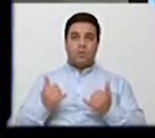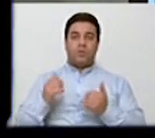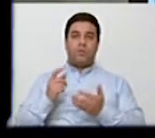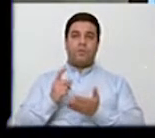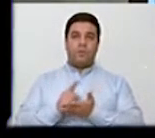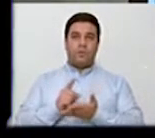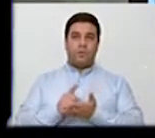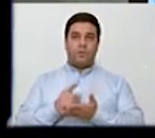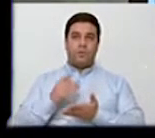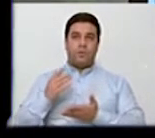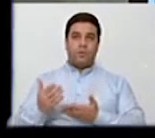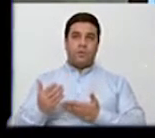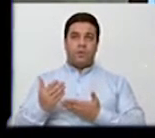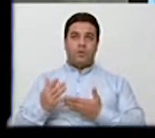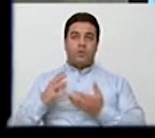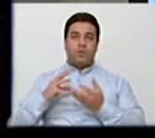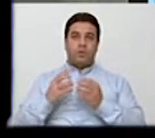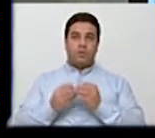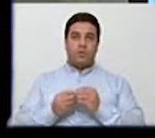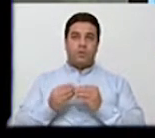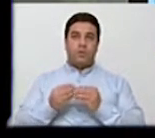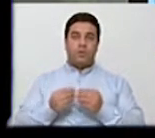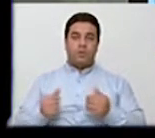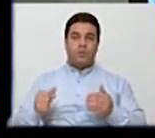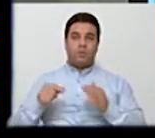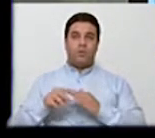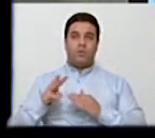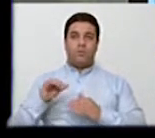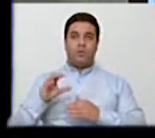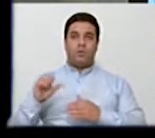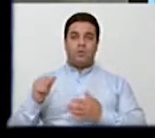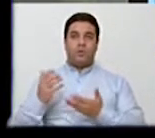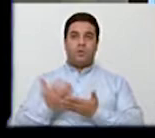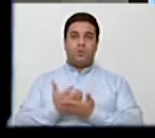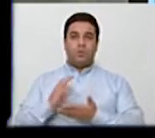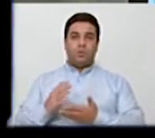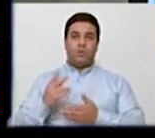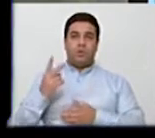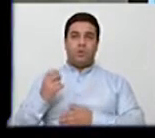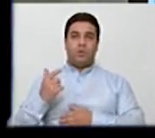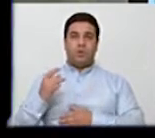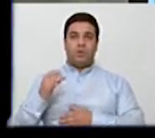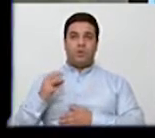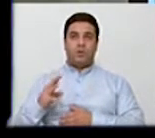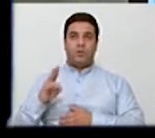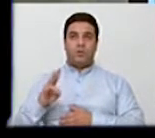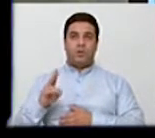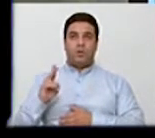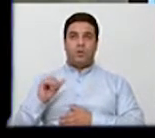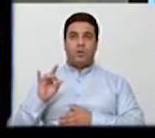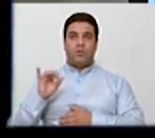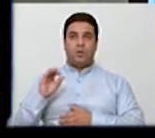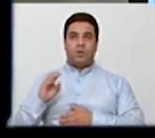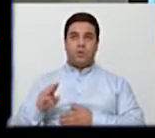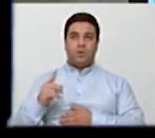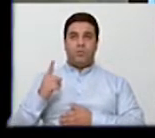masalani jami umumiy eritmani massasini topadigan bo'lsak, 200 gram natriy karbonat